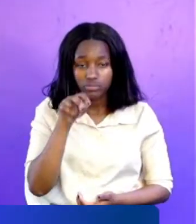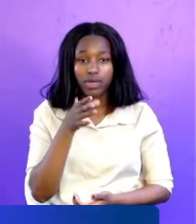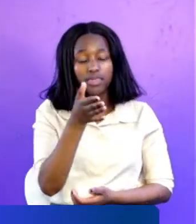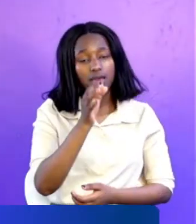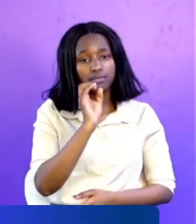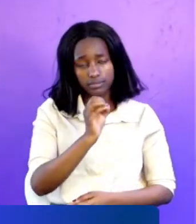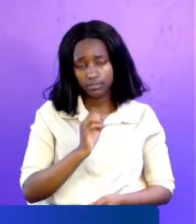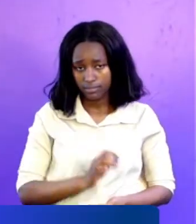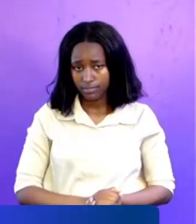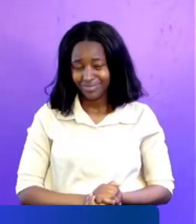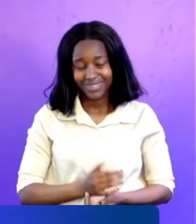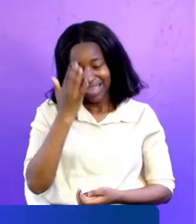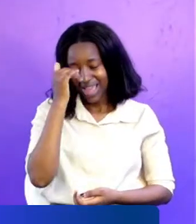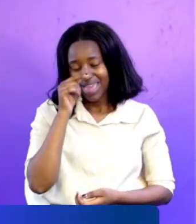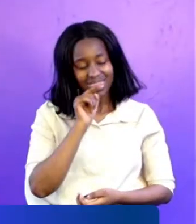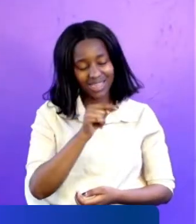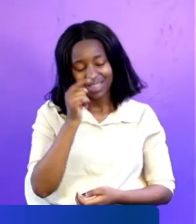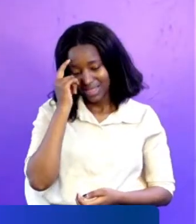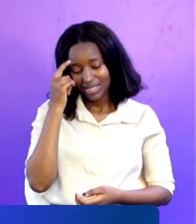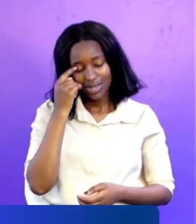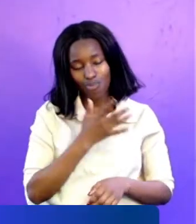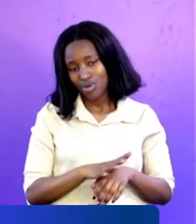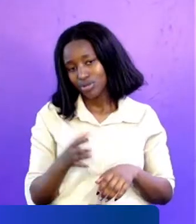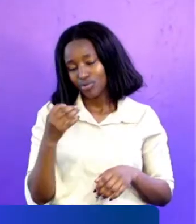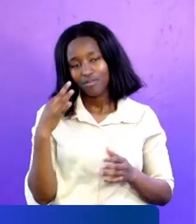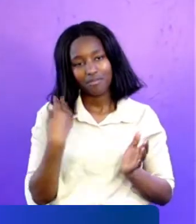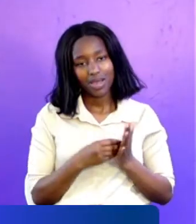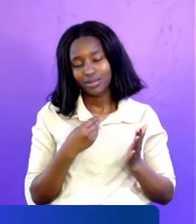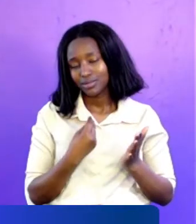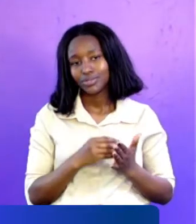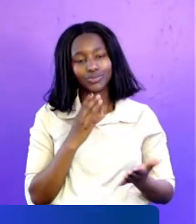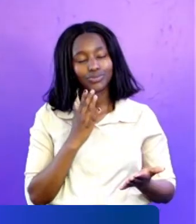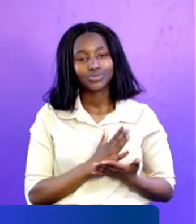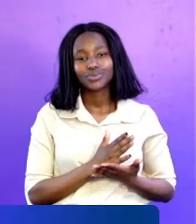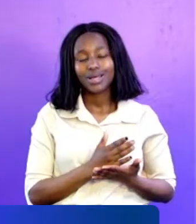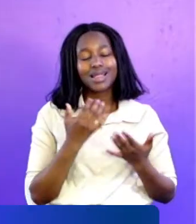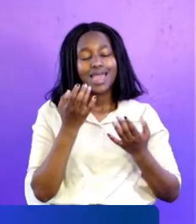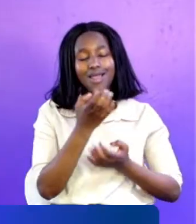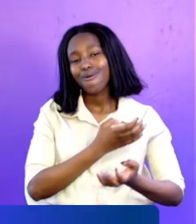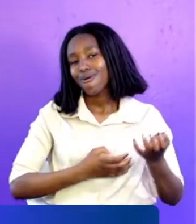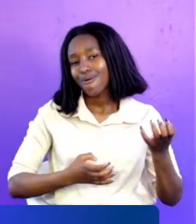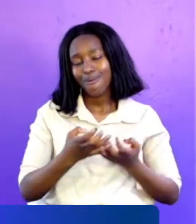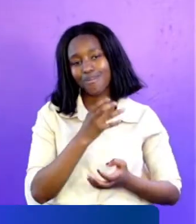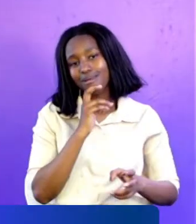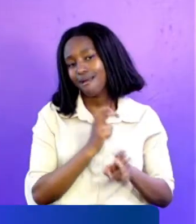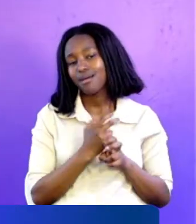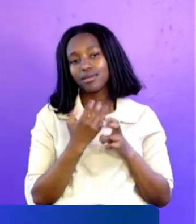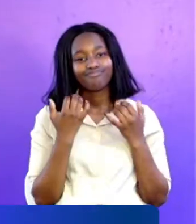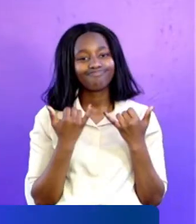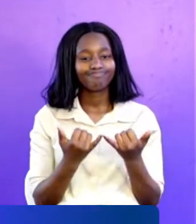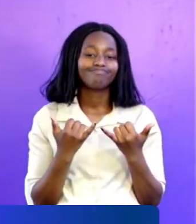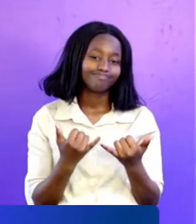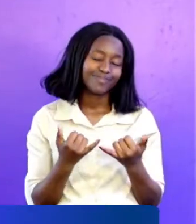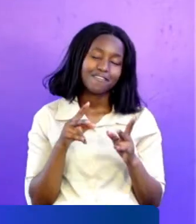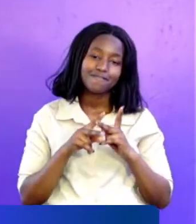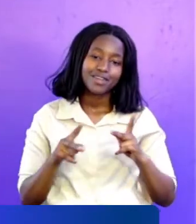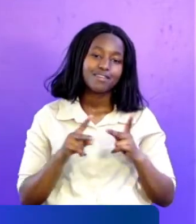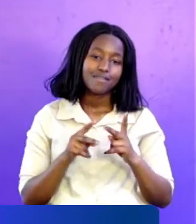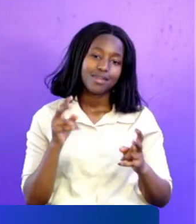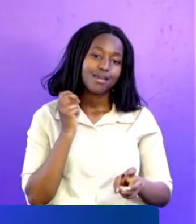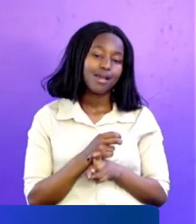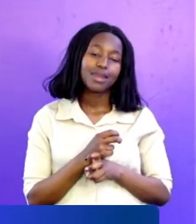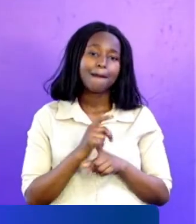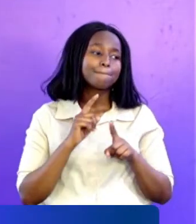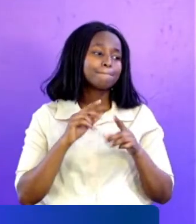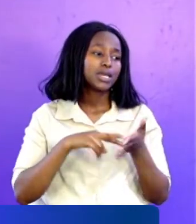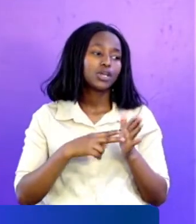of what we are looking here, Alan. The economy is in distress. Yeah. So every coin you